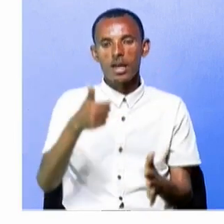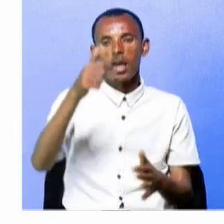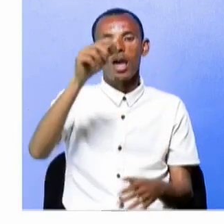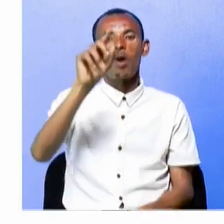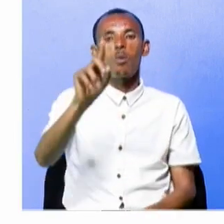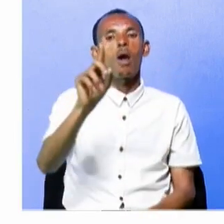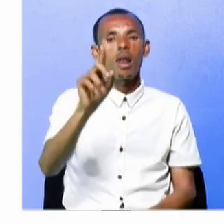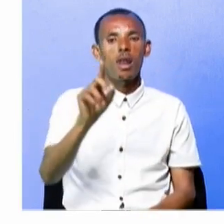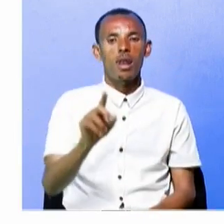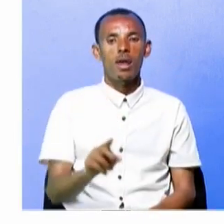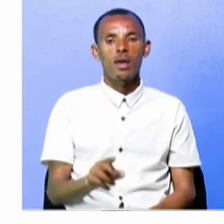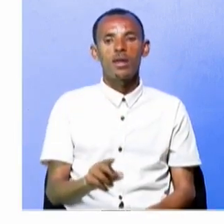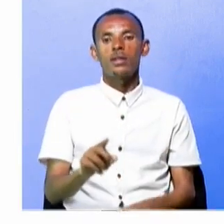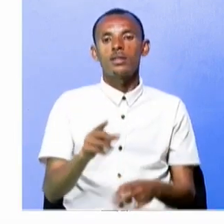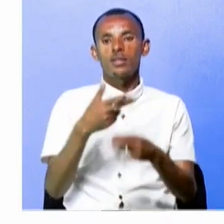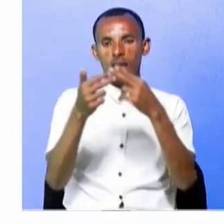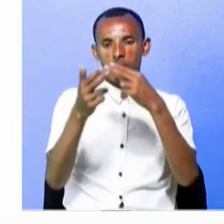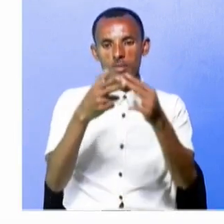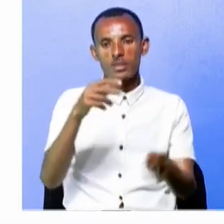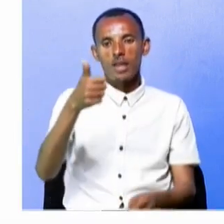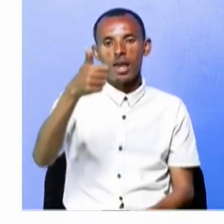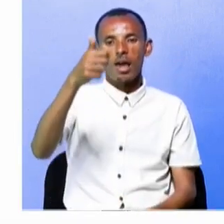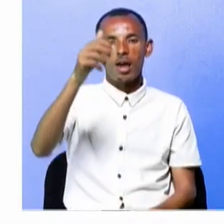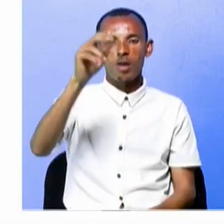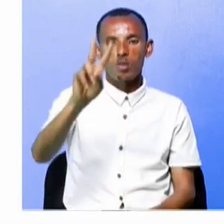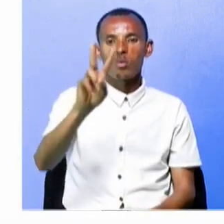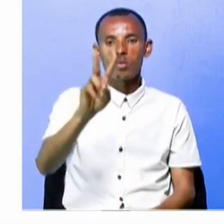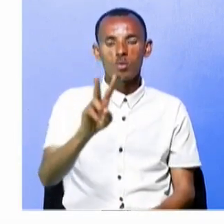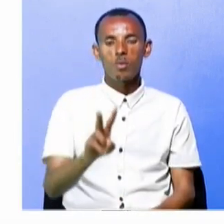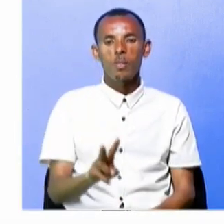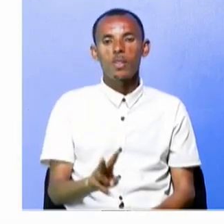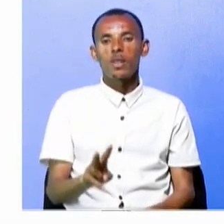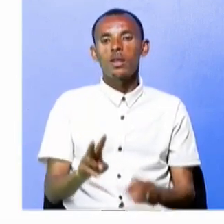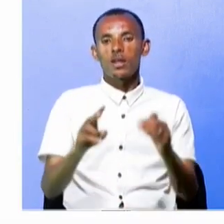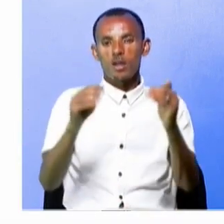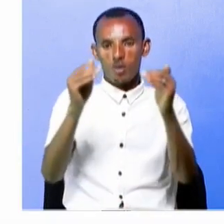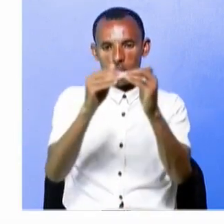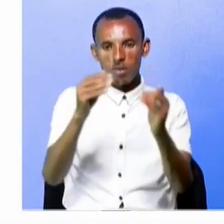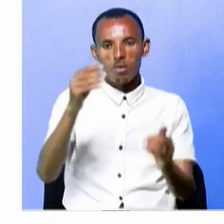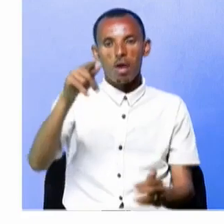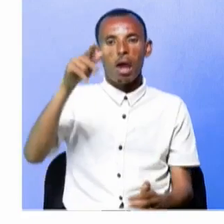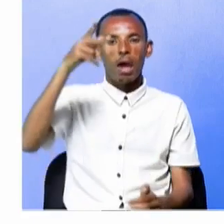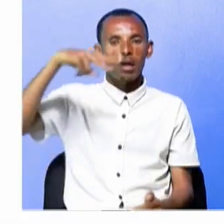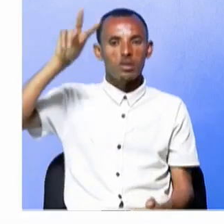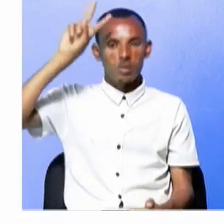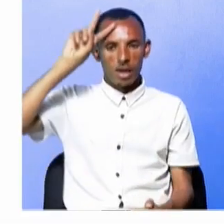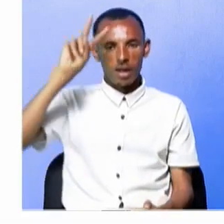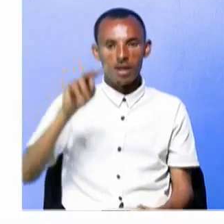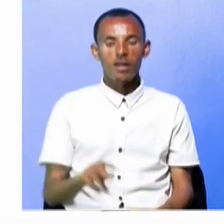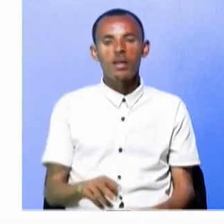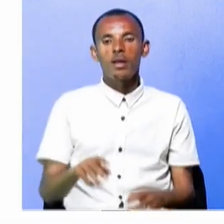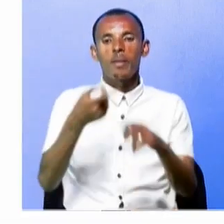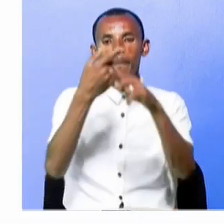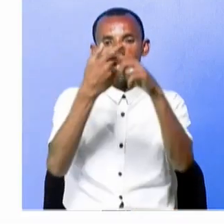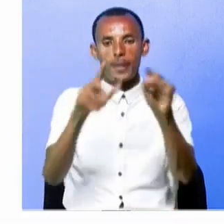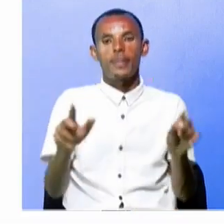A1 by A2 is K squared, okay?